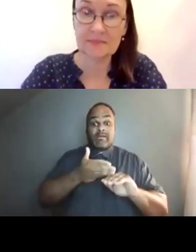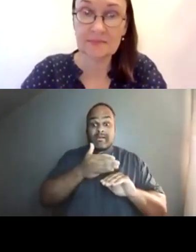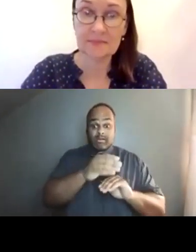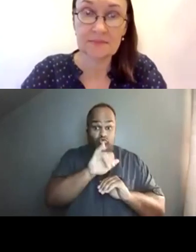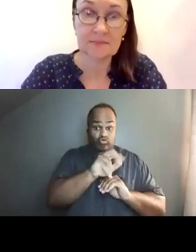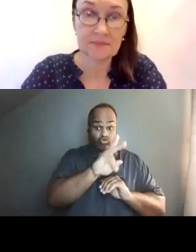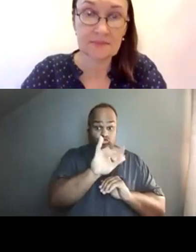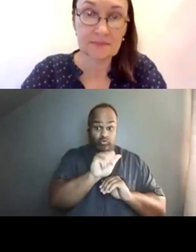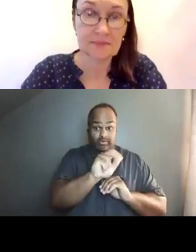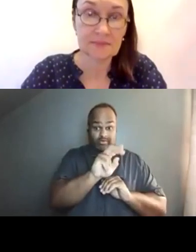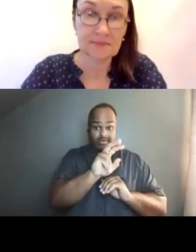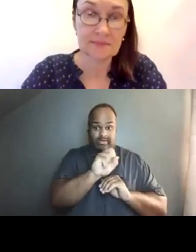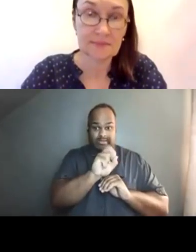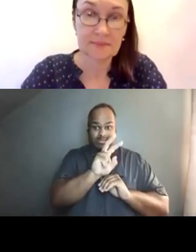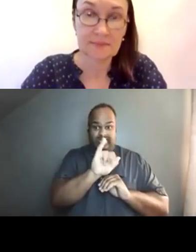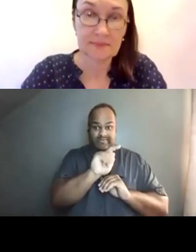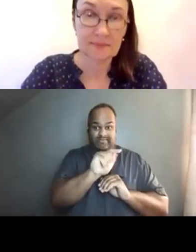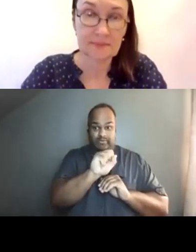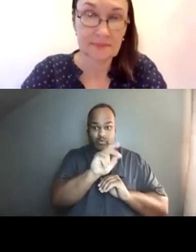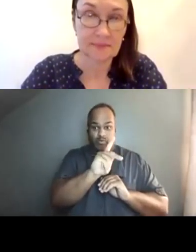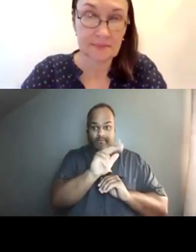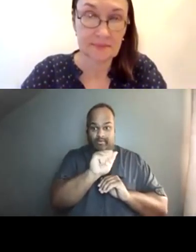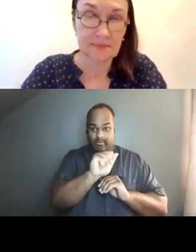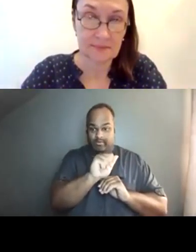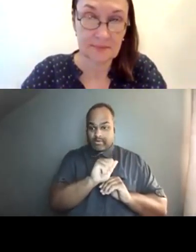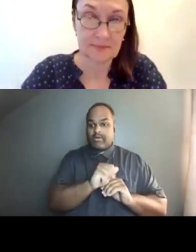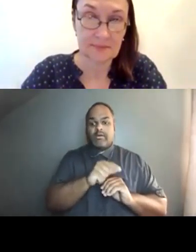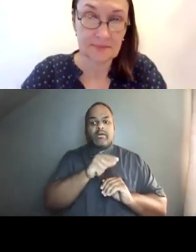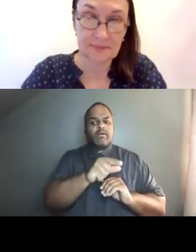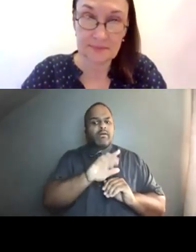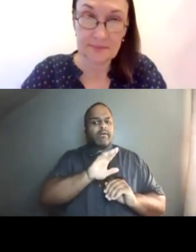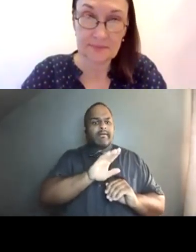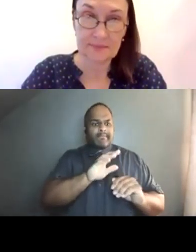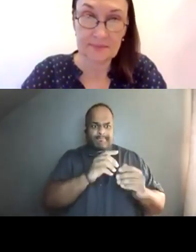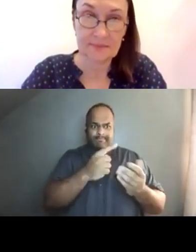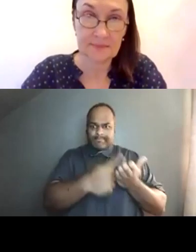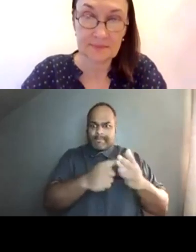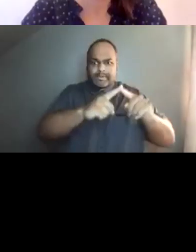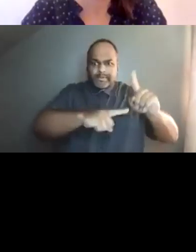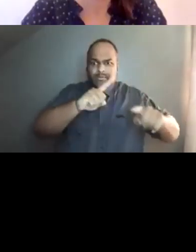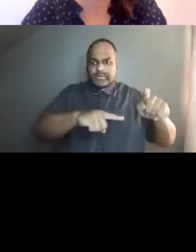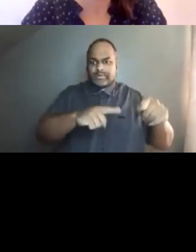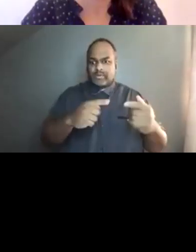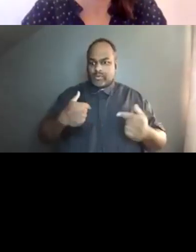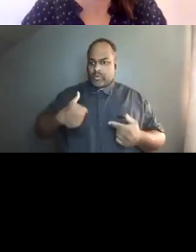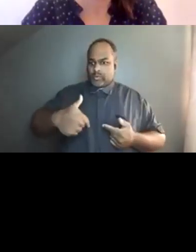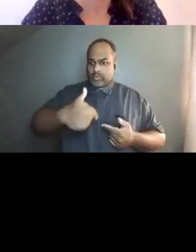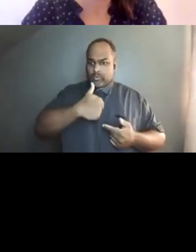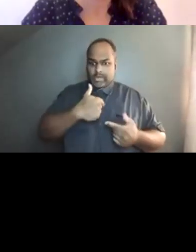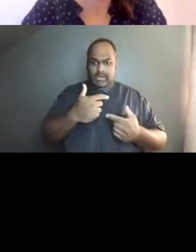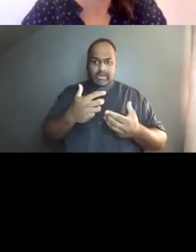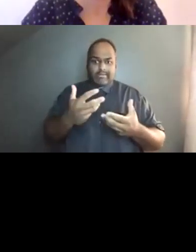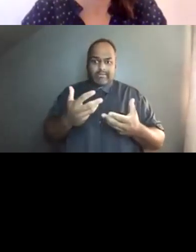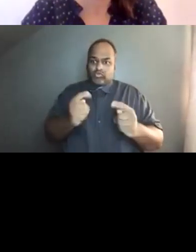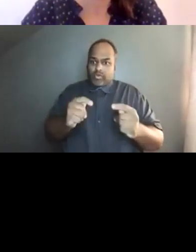Yulia Tsvetkova, I think our inclusion and diversity, and we as inclusion